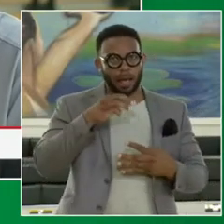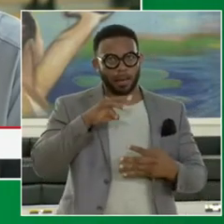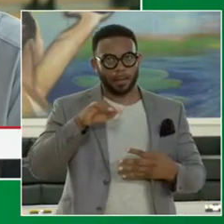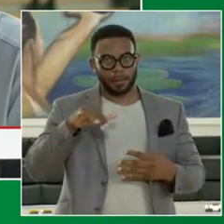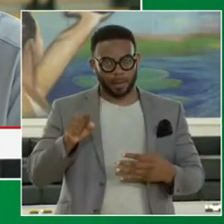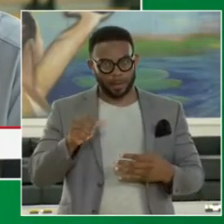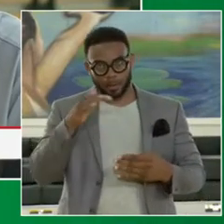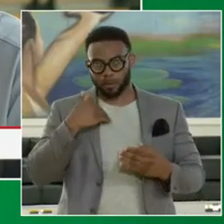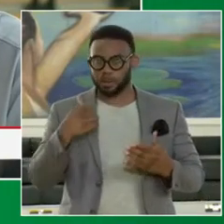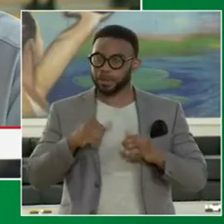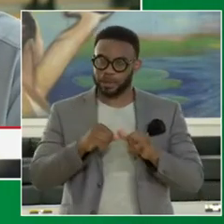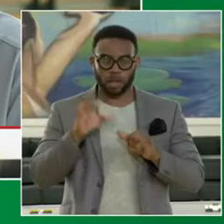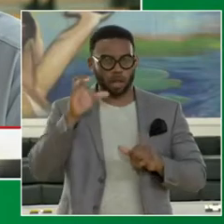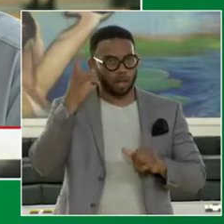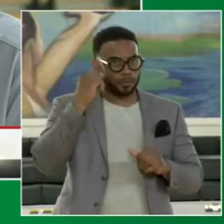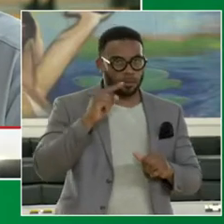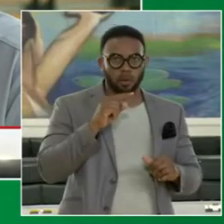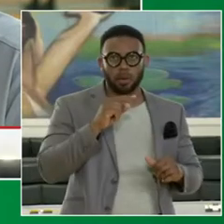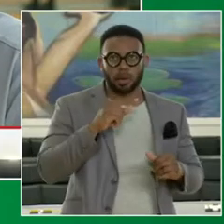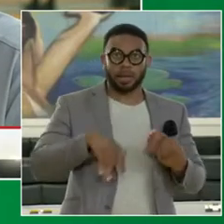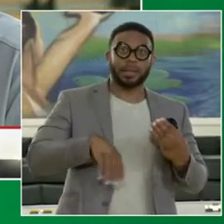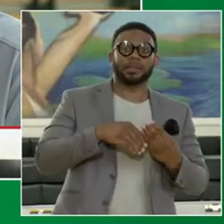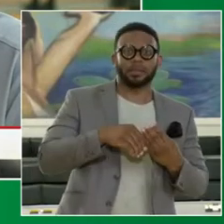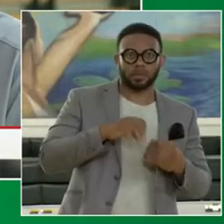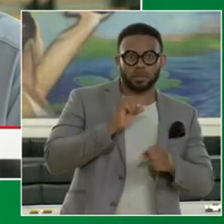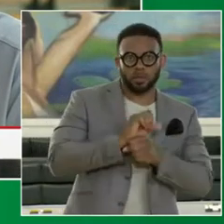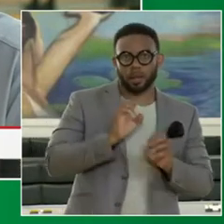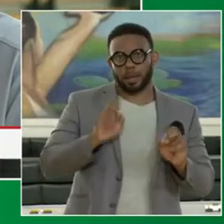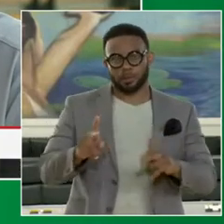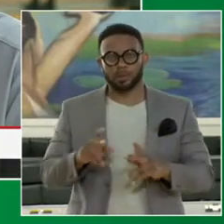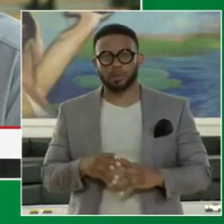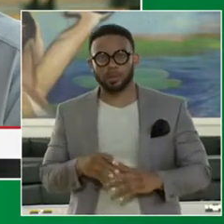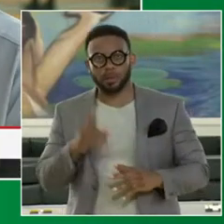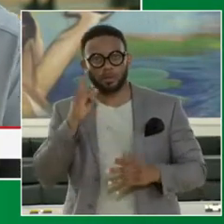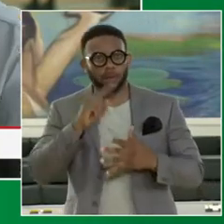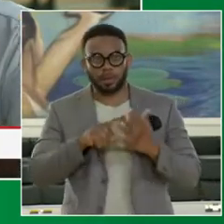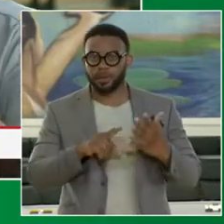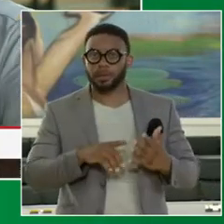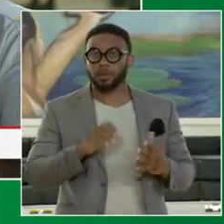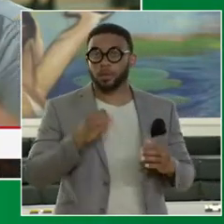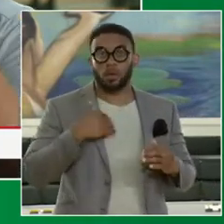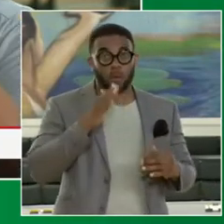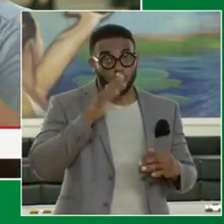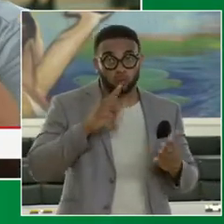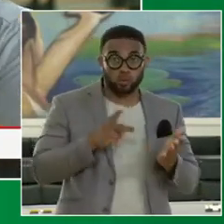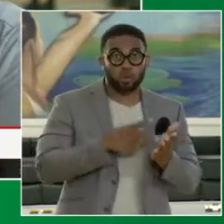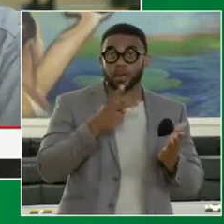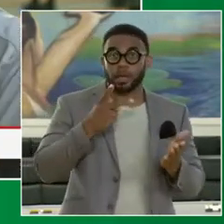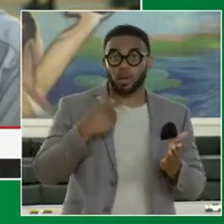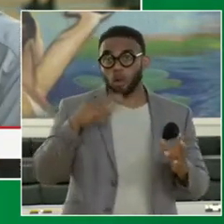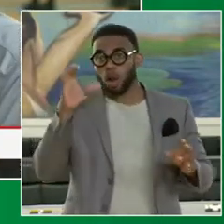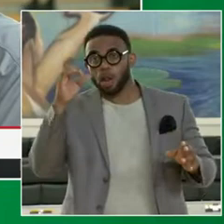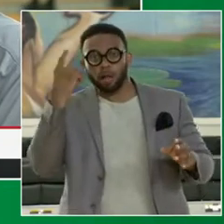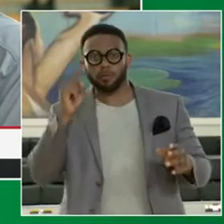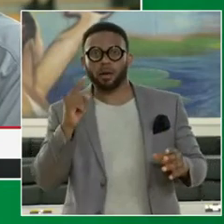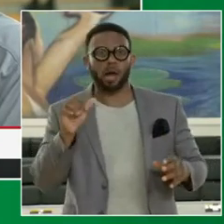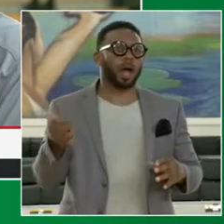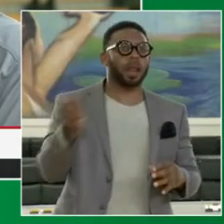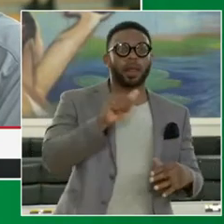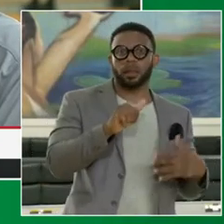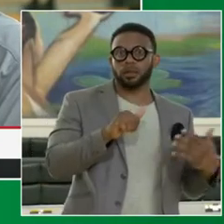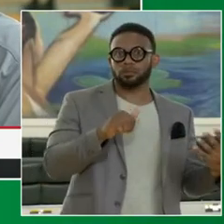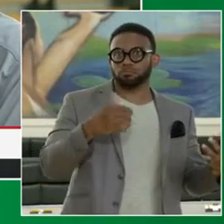as well, and we continue to look for additional employment opportunities for our guys. So we're going to duplicate. We're looking for